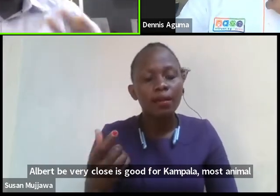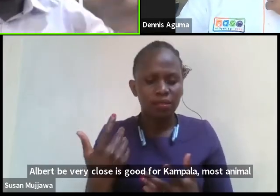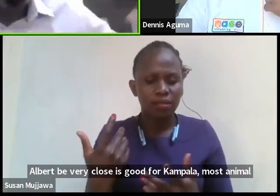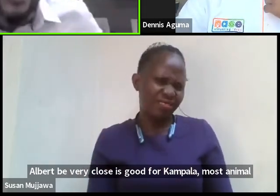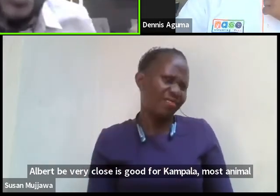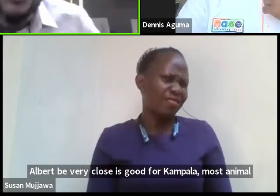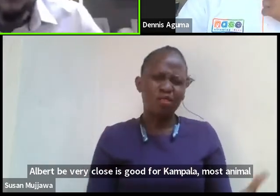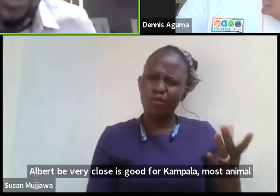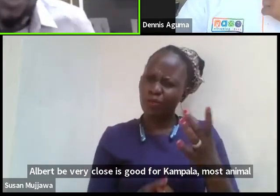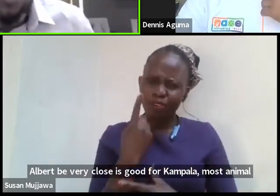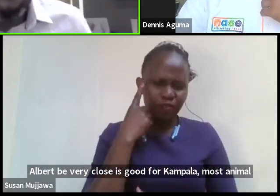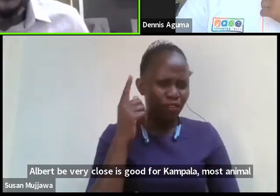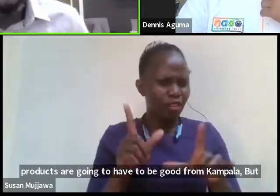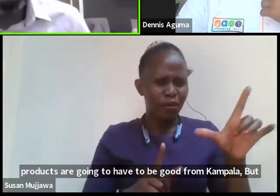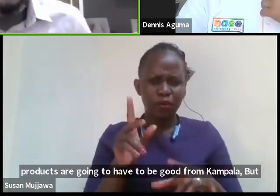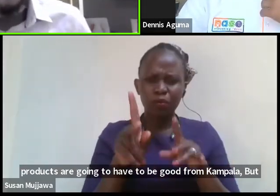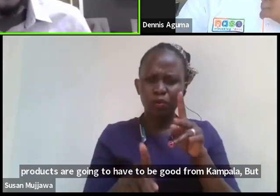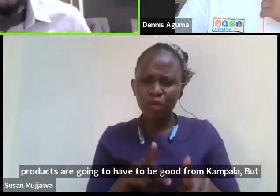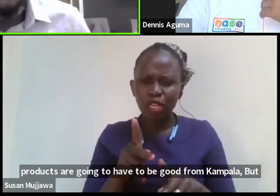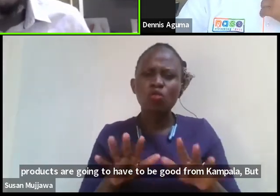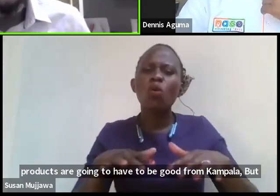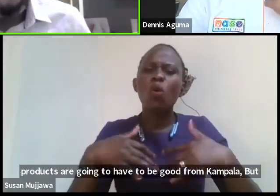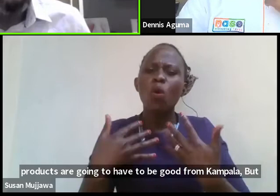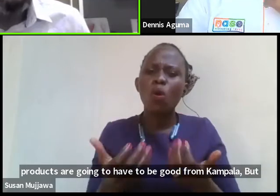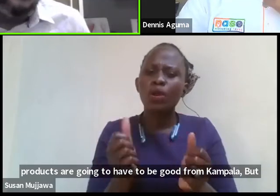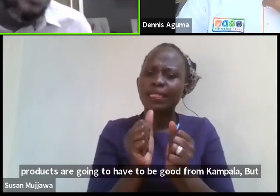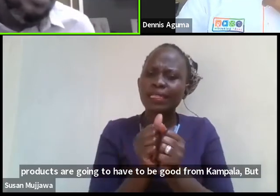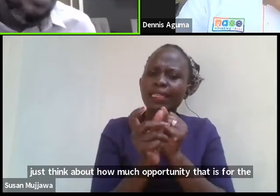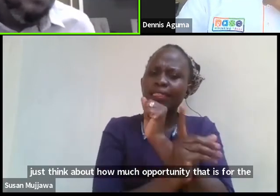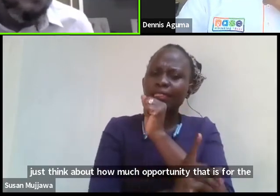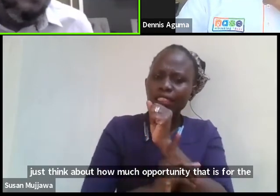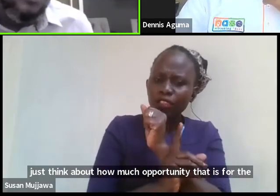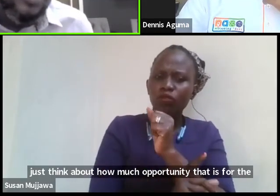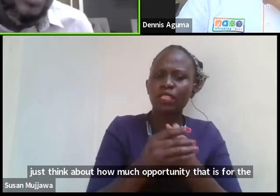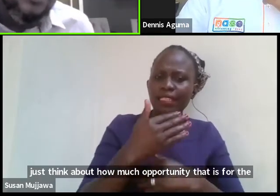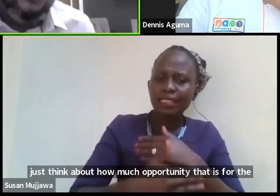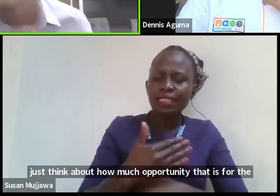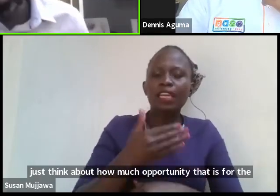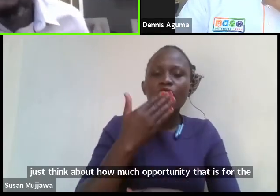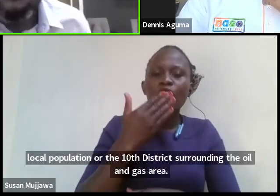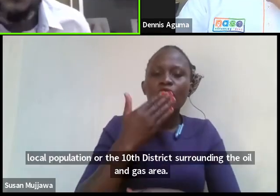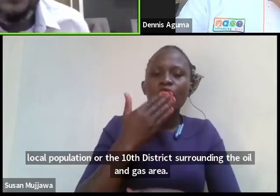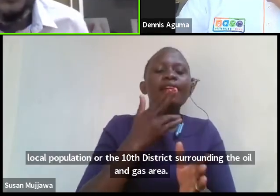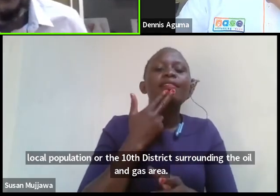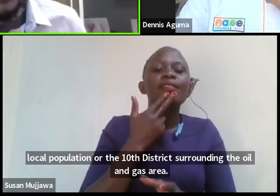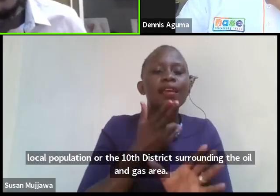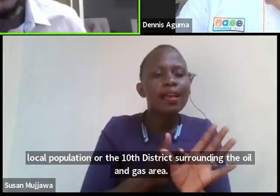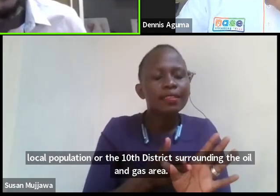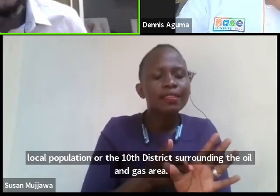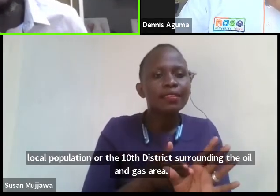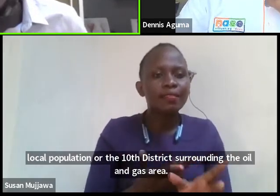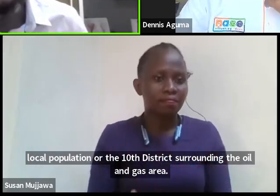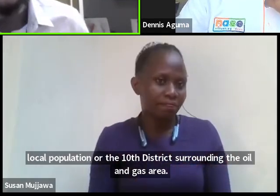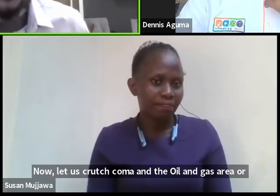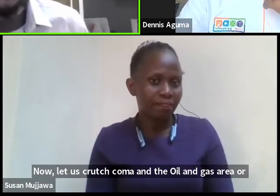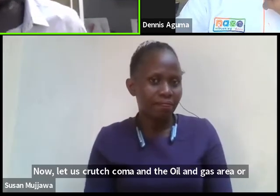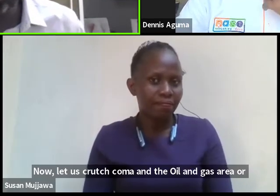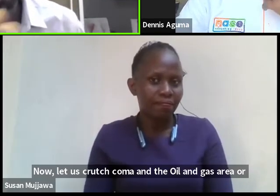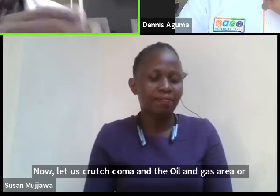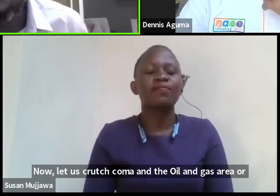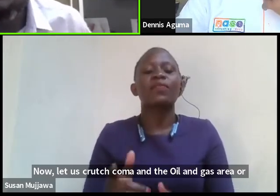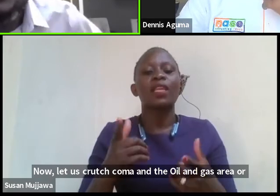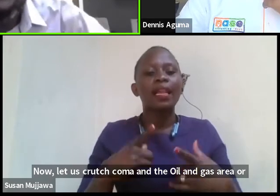population or the 10 districts surrounding the oil and gas area. Now, let us scratch Hoima and the oil and gas area or the upstream